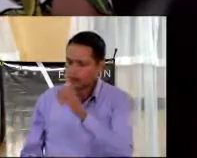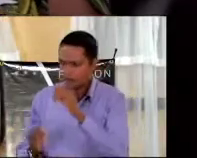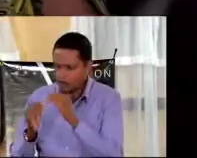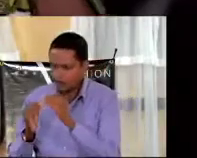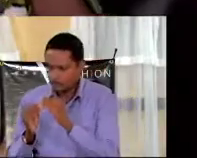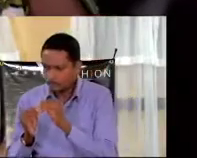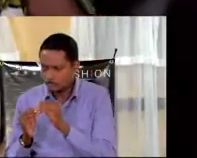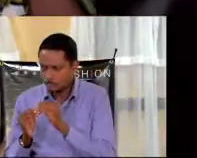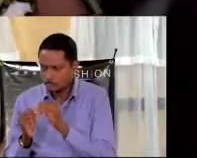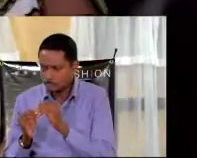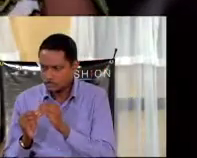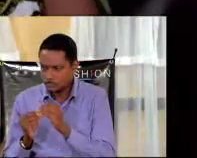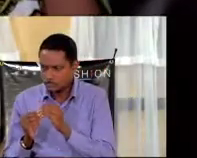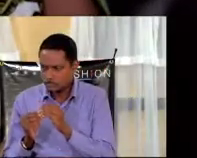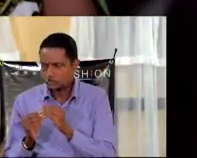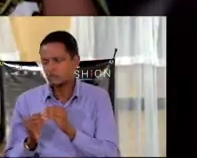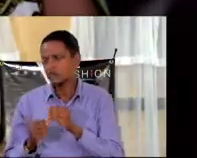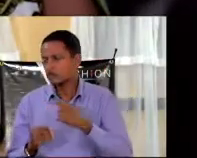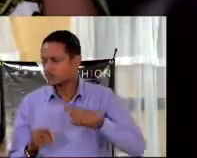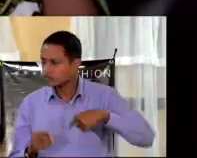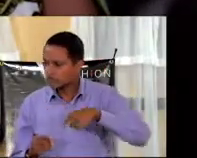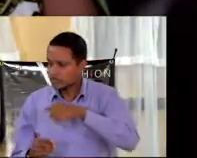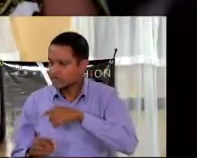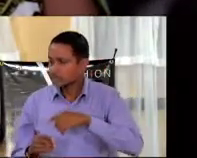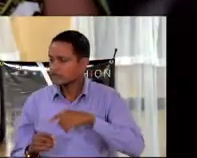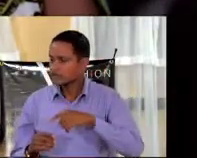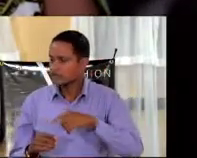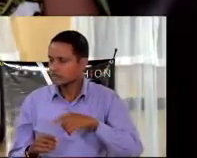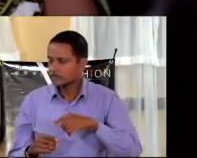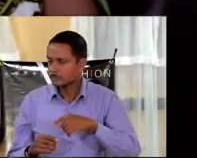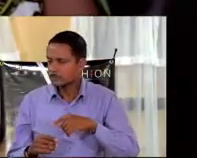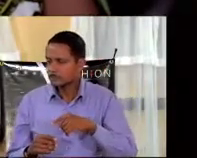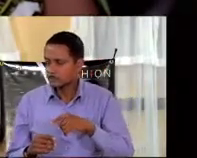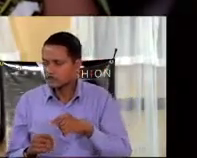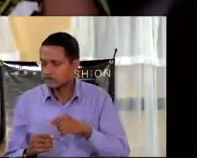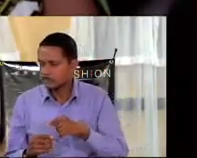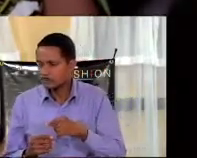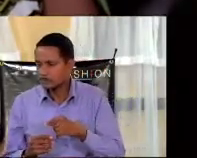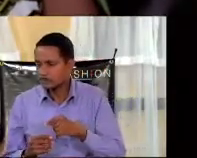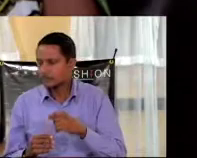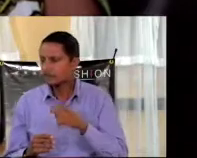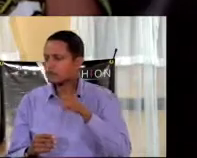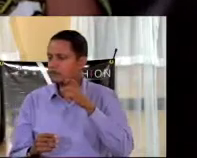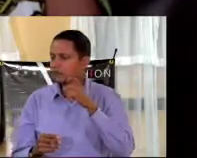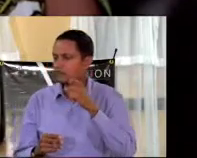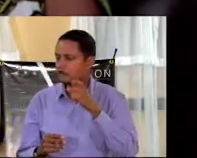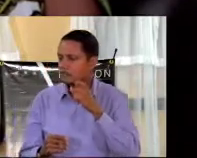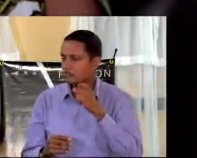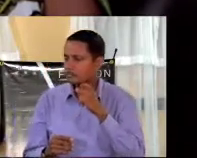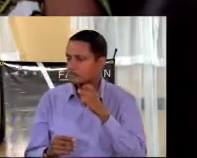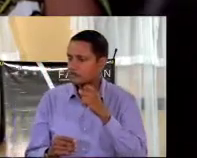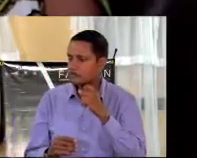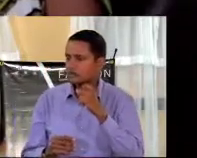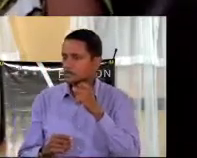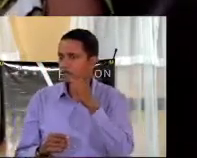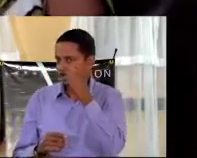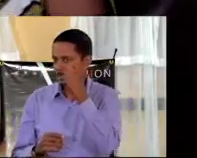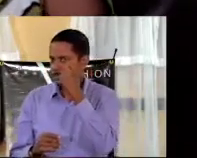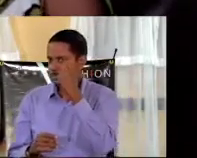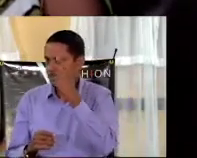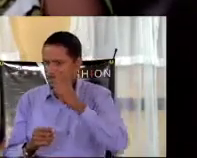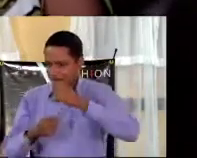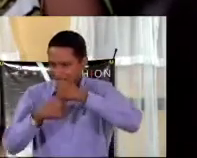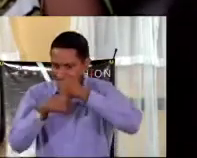We cannot oversimplify the process of creating a product and pricing a product